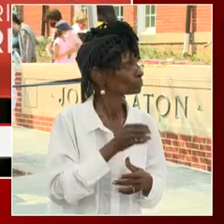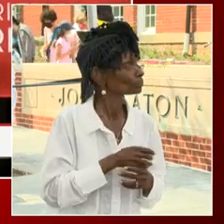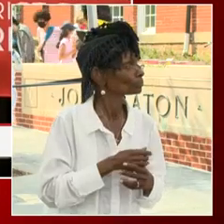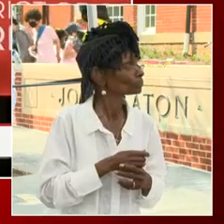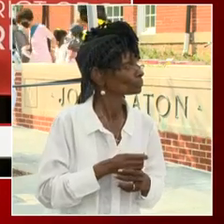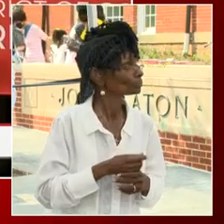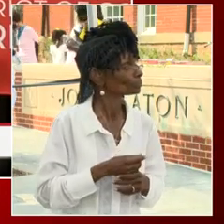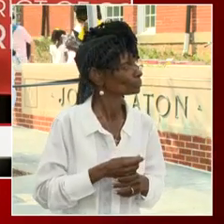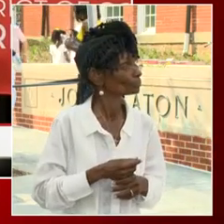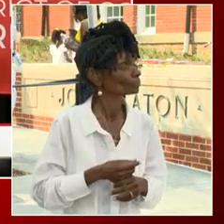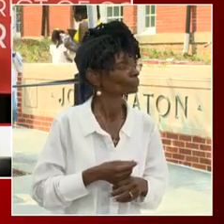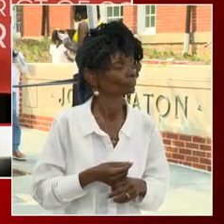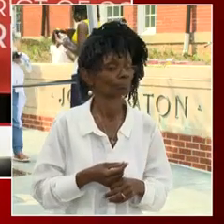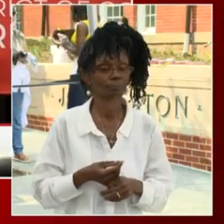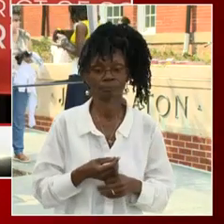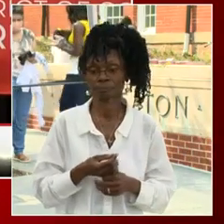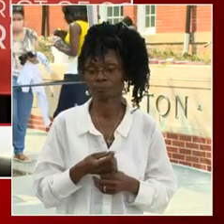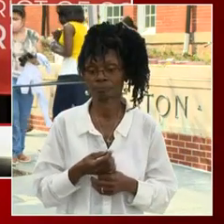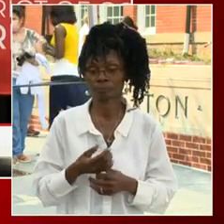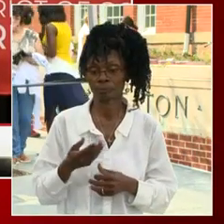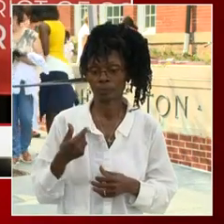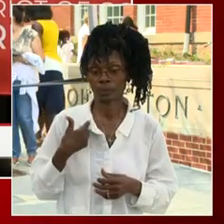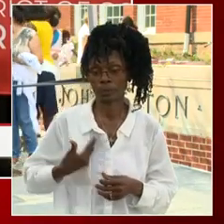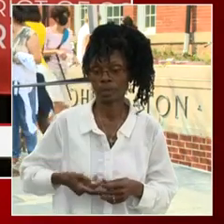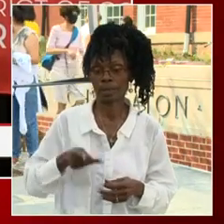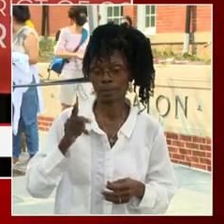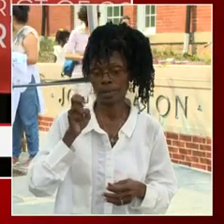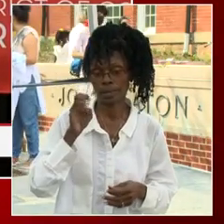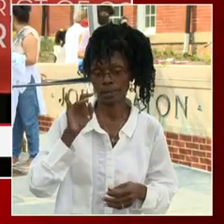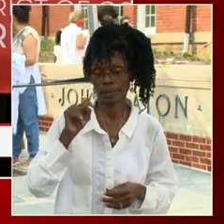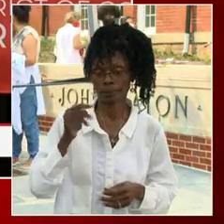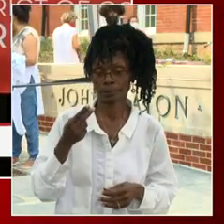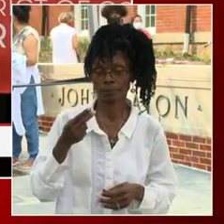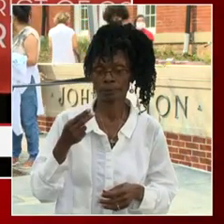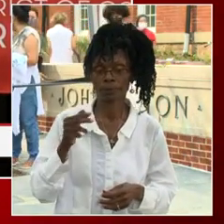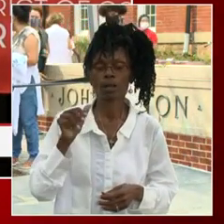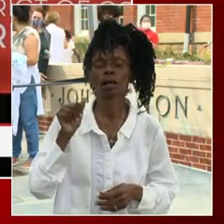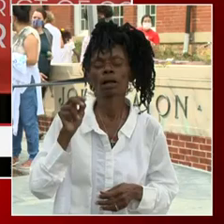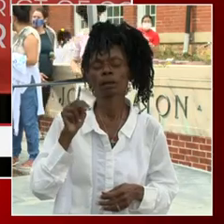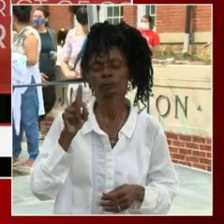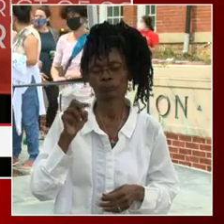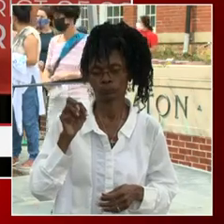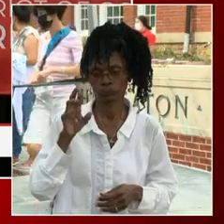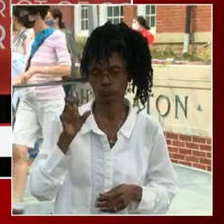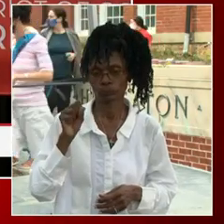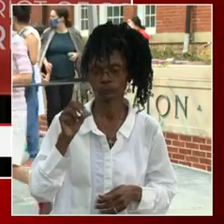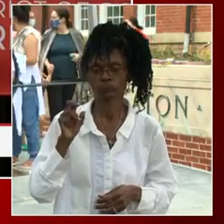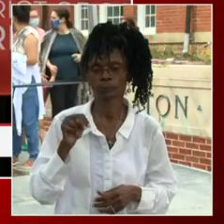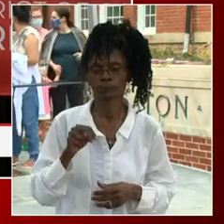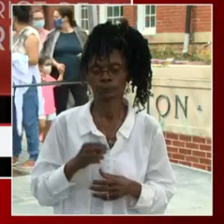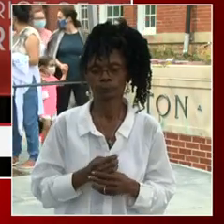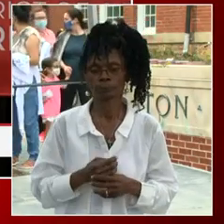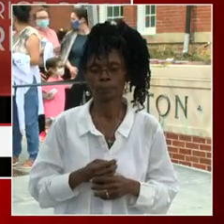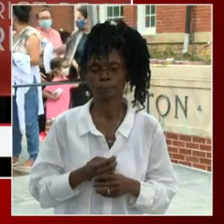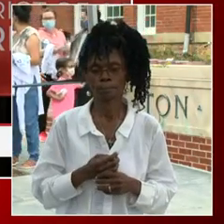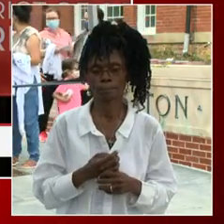Again, I'm Keith Anderson, Director of the Department of General Services, and I sincerely thank everyone who had a role